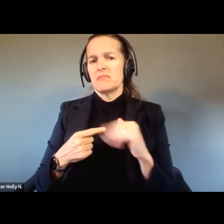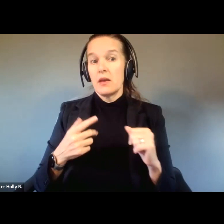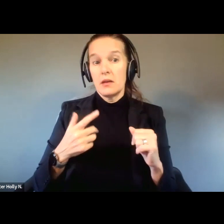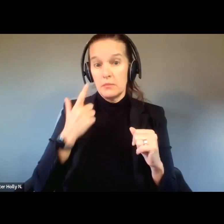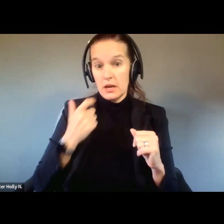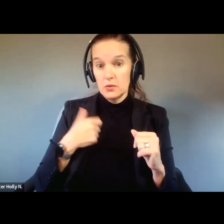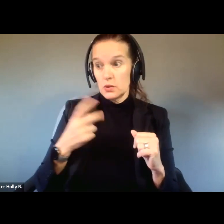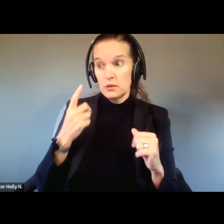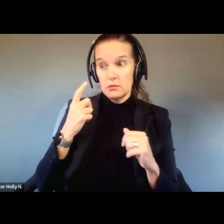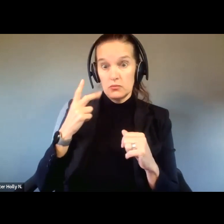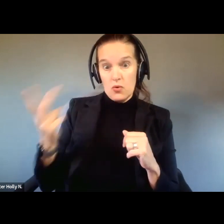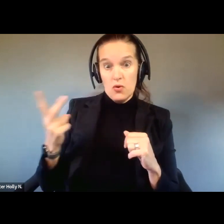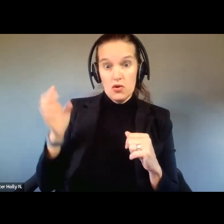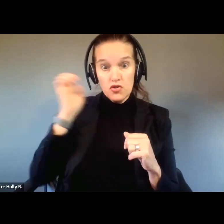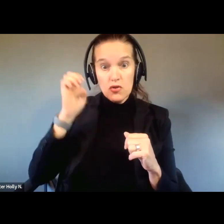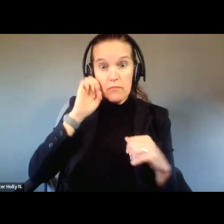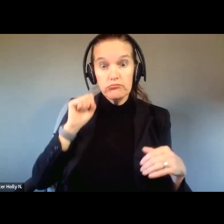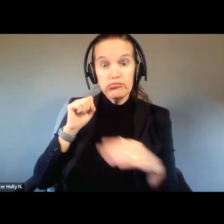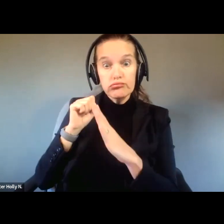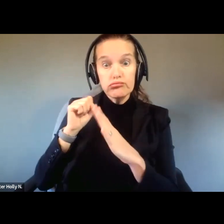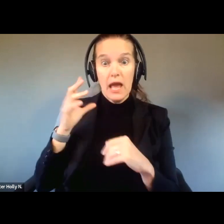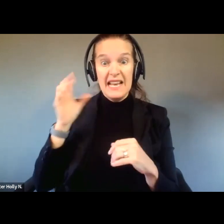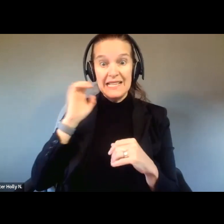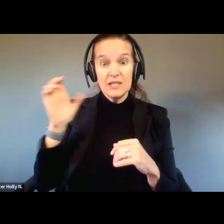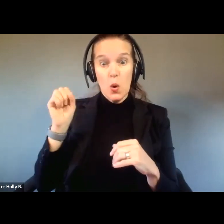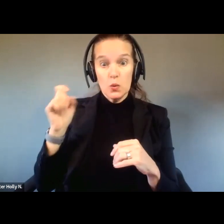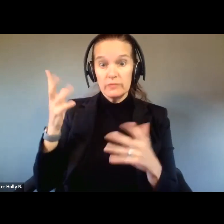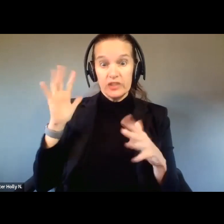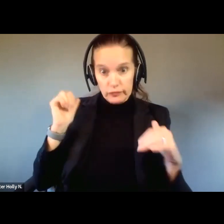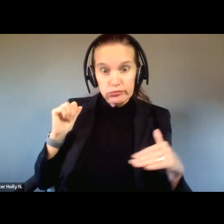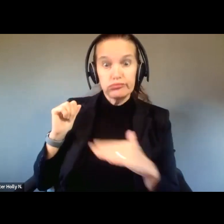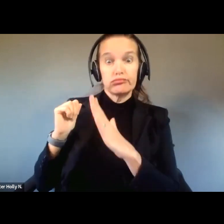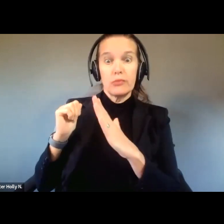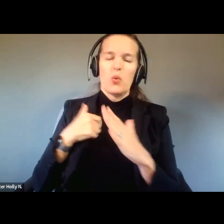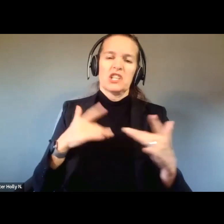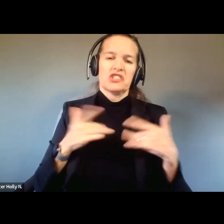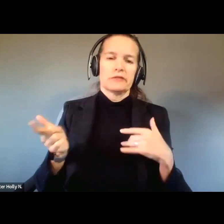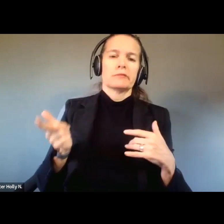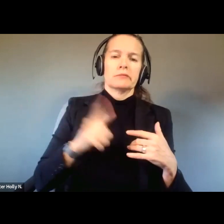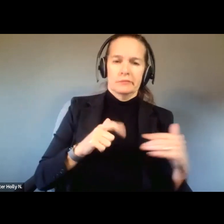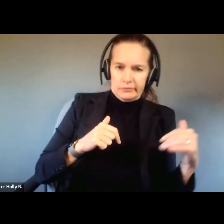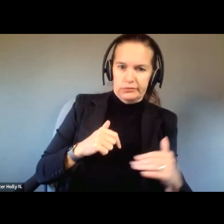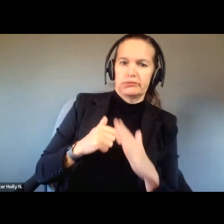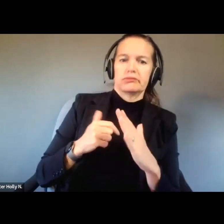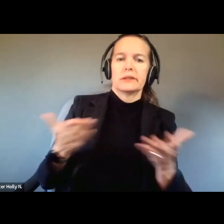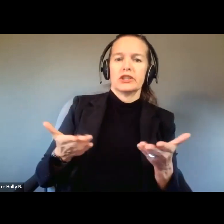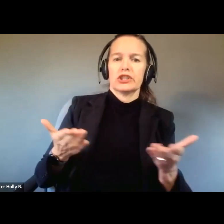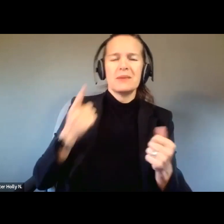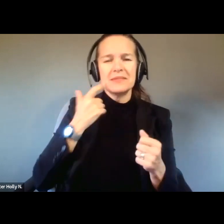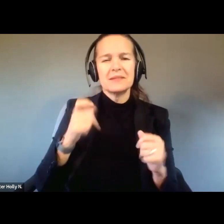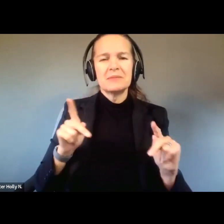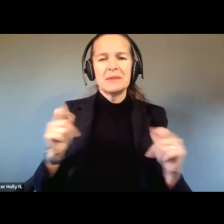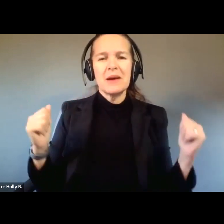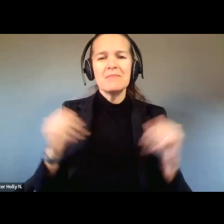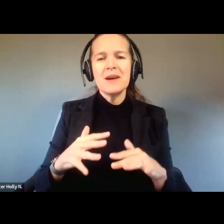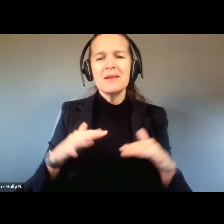in Europe and on the East Coast, we're concerned that it could happen here too. In the coming weeks, as people gather indoors to celebrate the